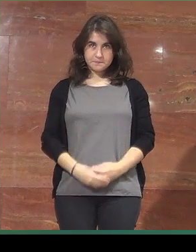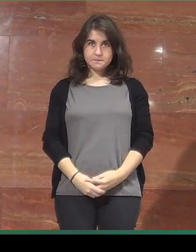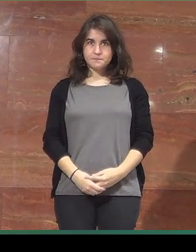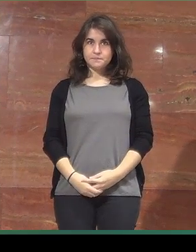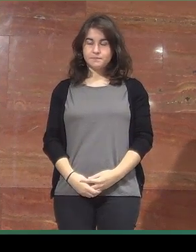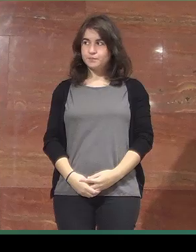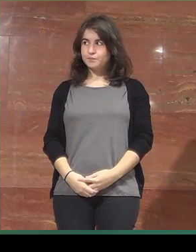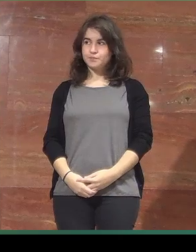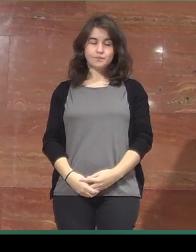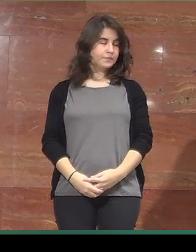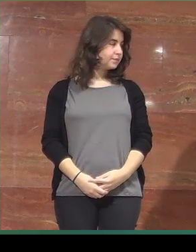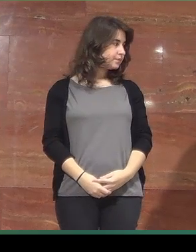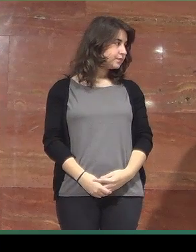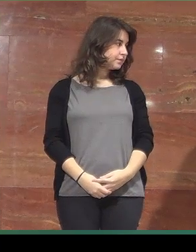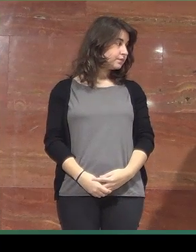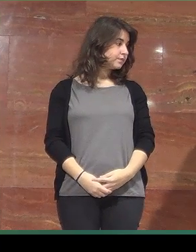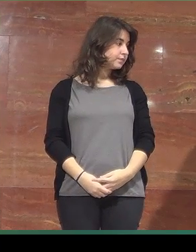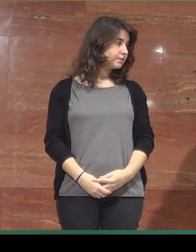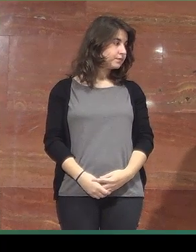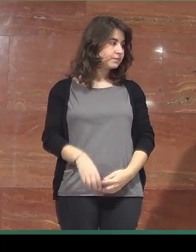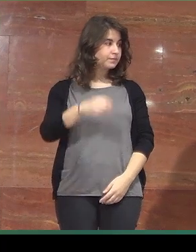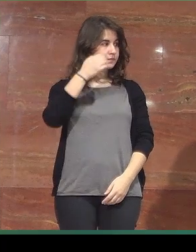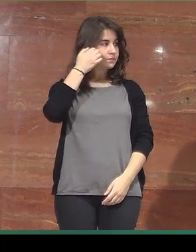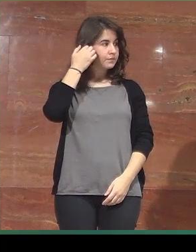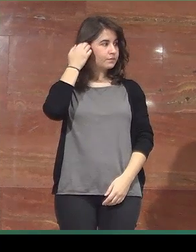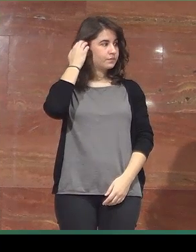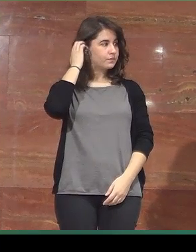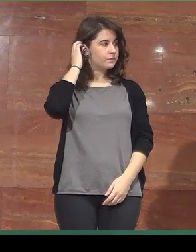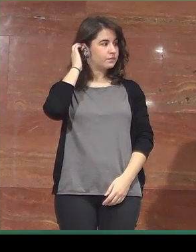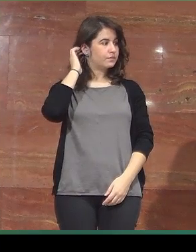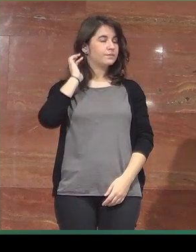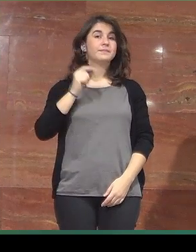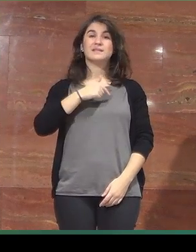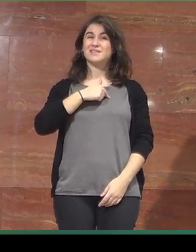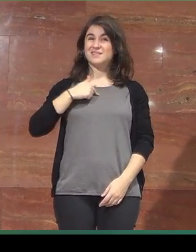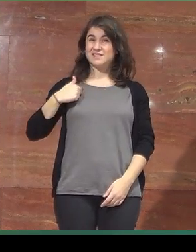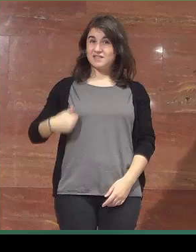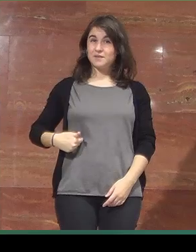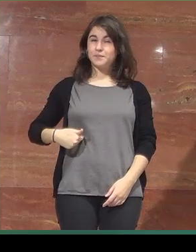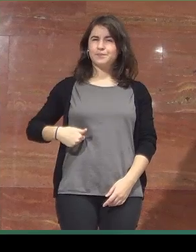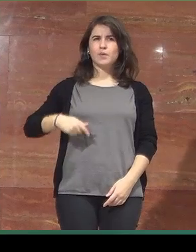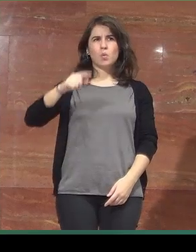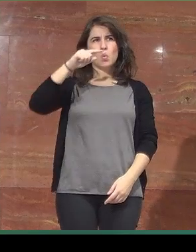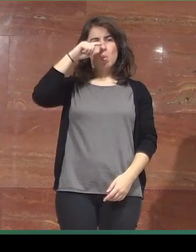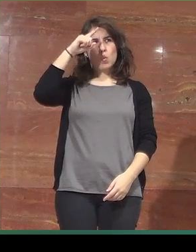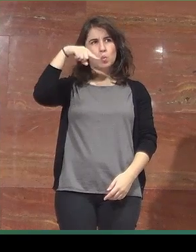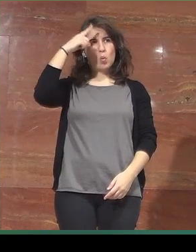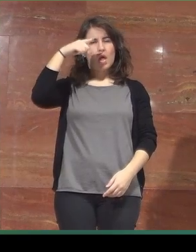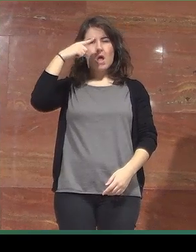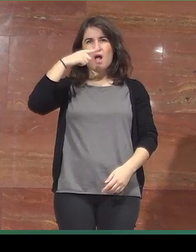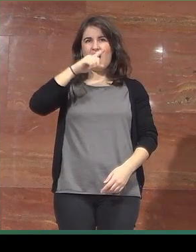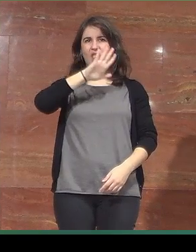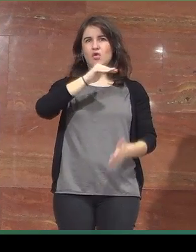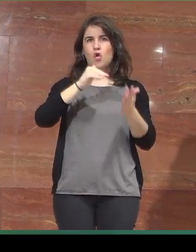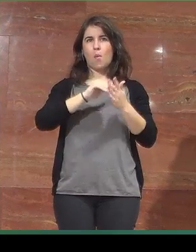without files 3,000 years. So there are also cultural situations whose the files is not